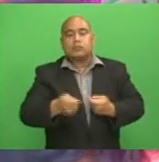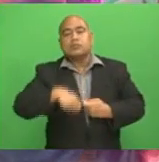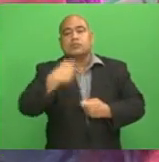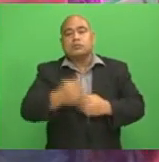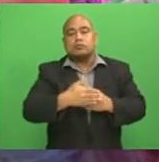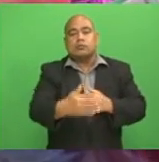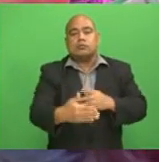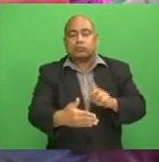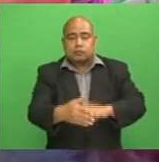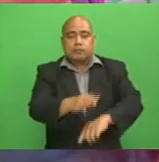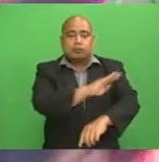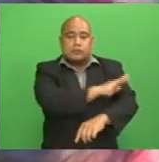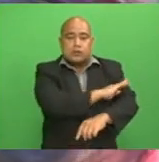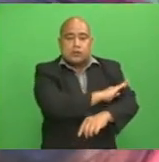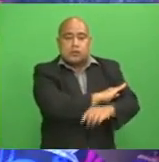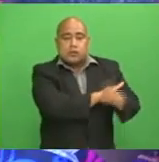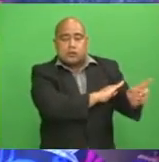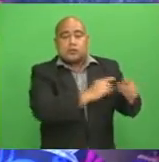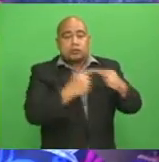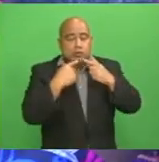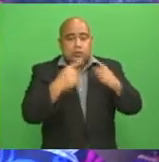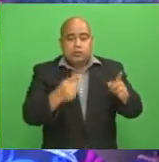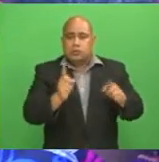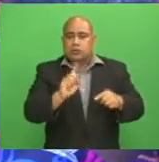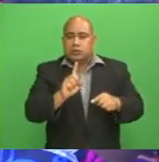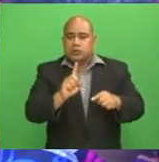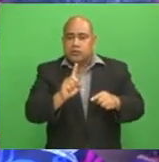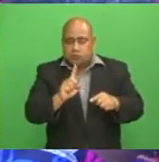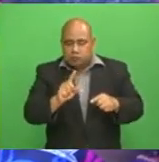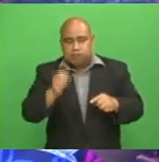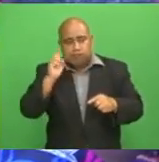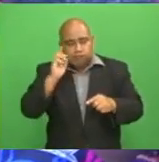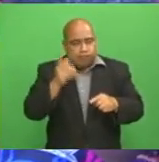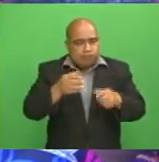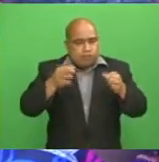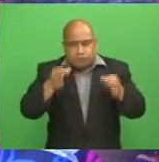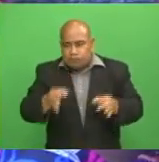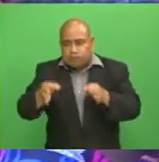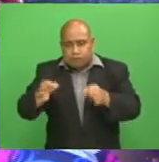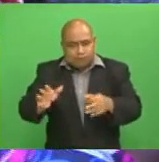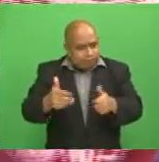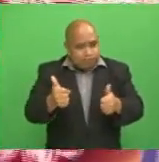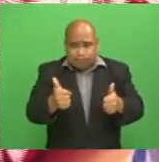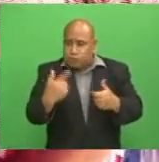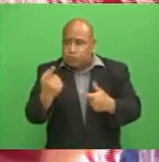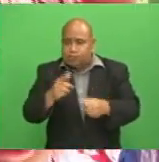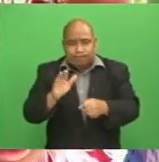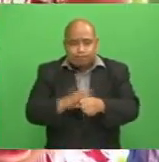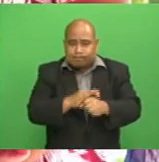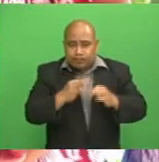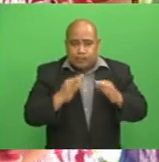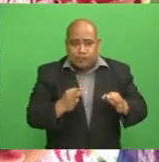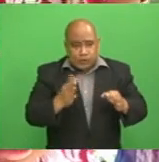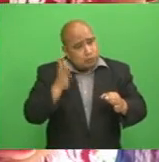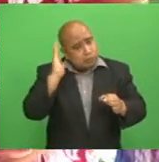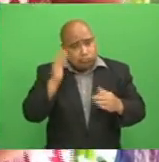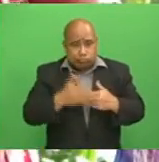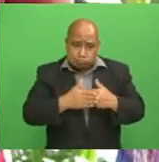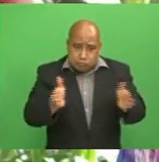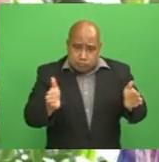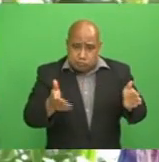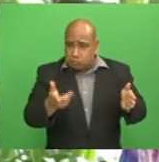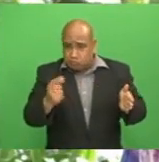that the announcement will include what decision has been made on reopening of schools and the scaling back of